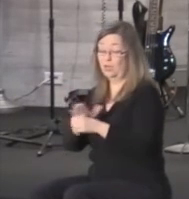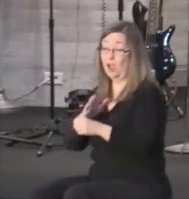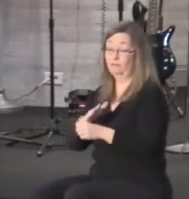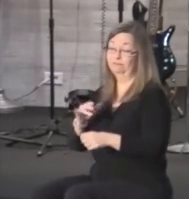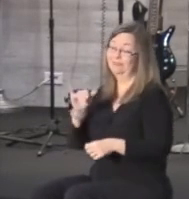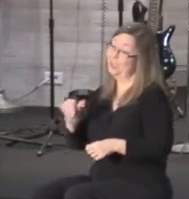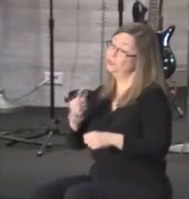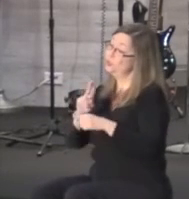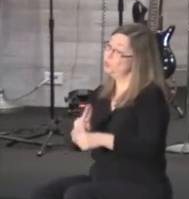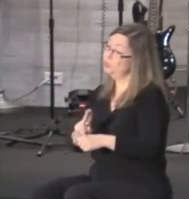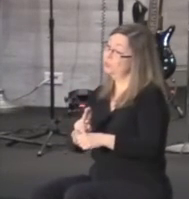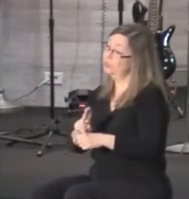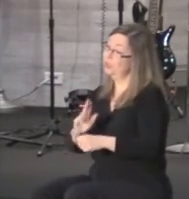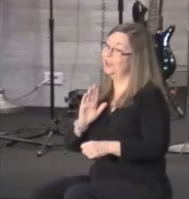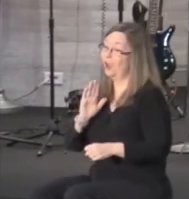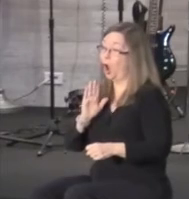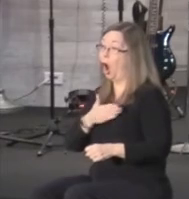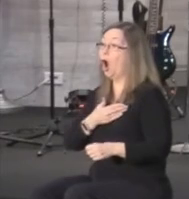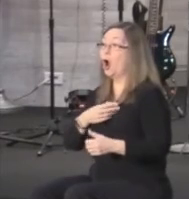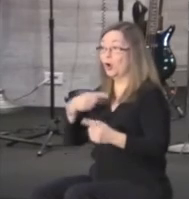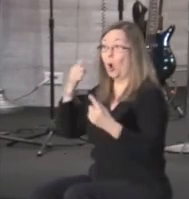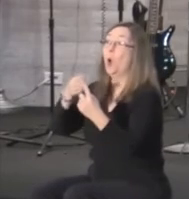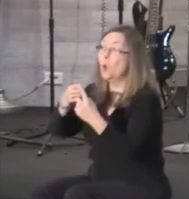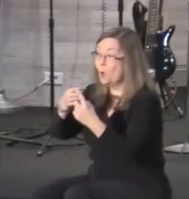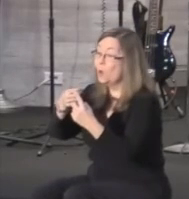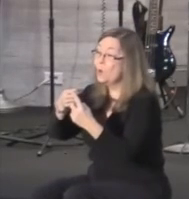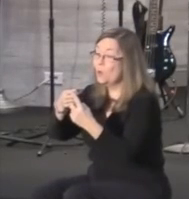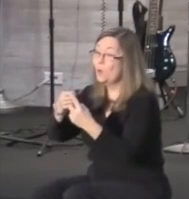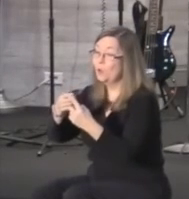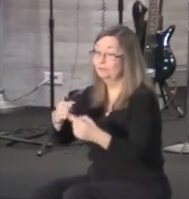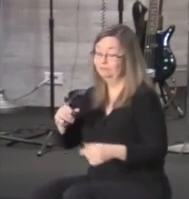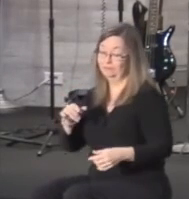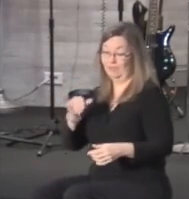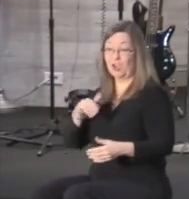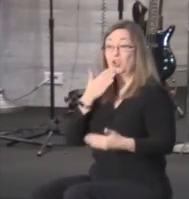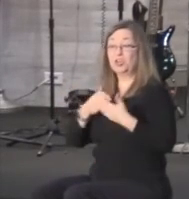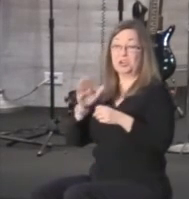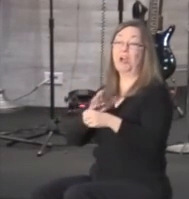usually what we strive for, isn't it? That was good enough.